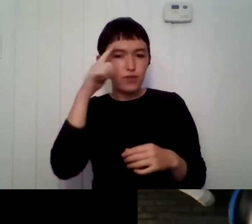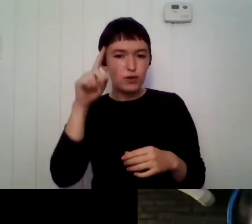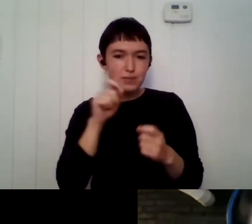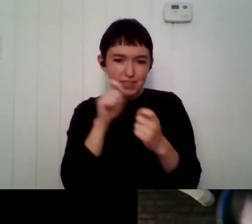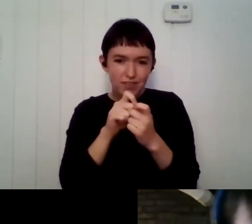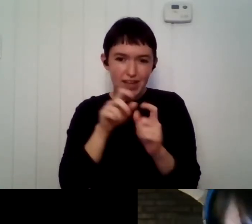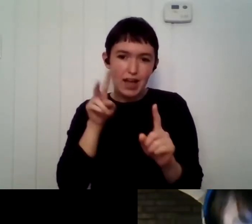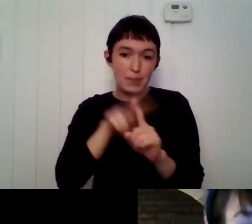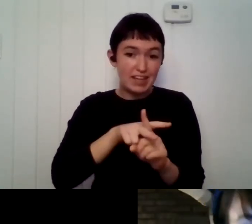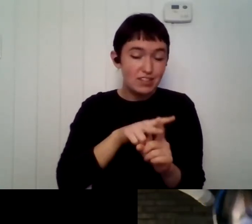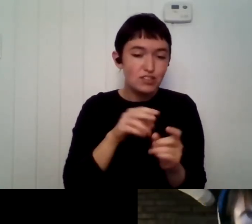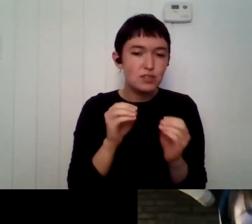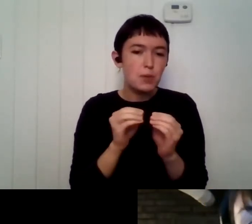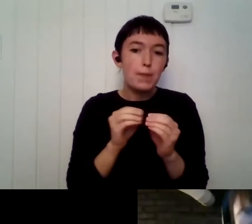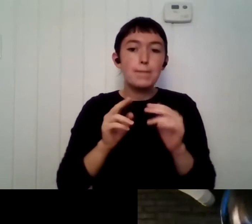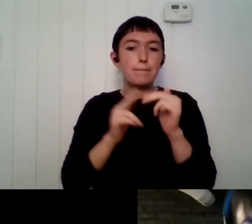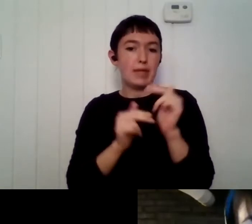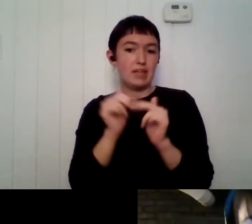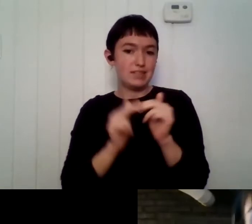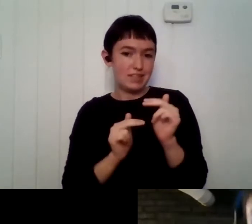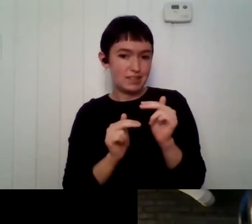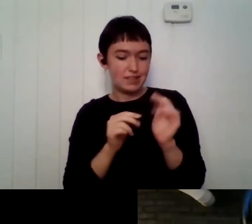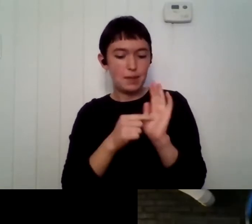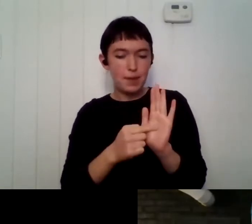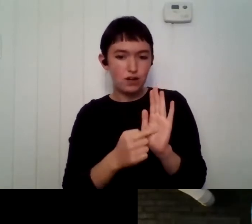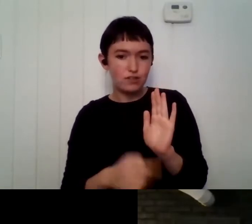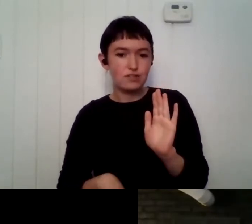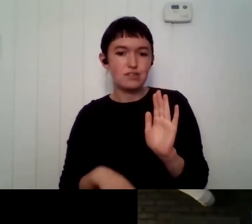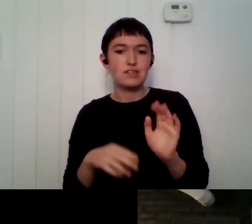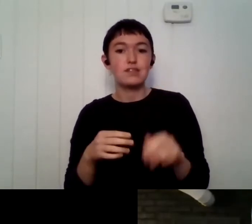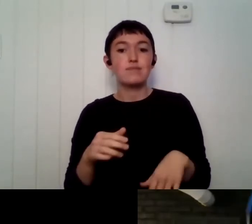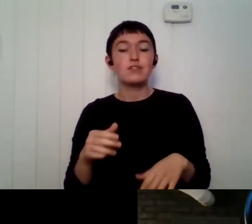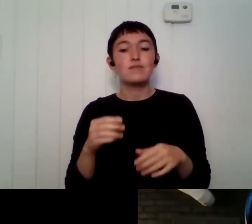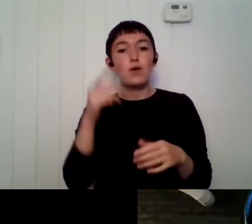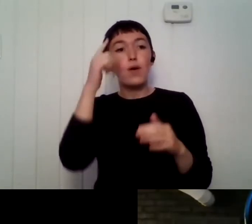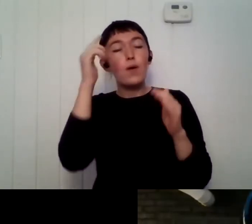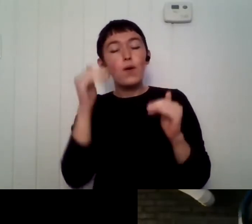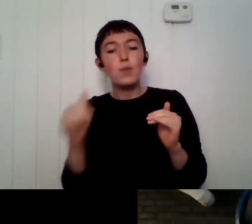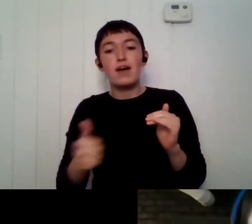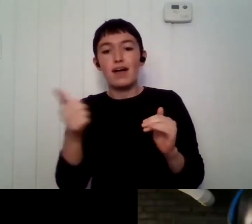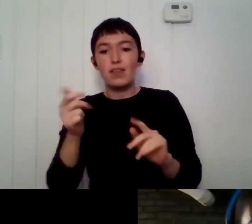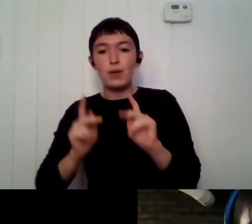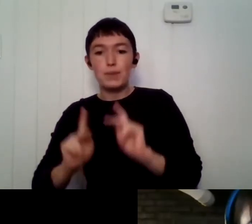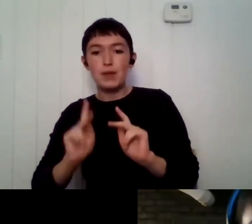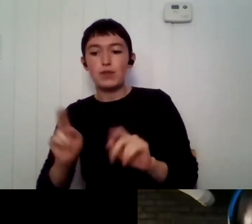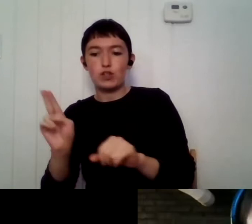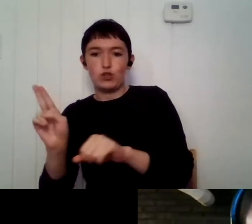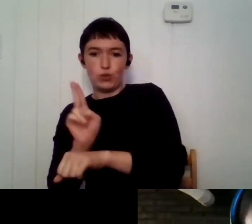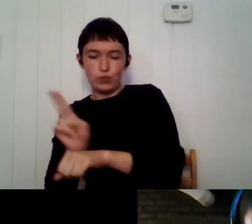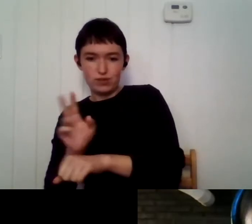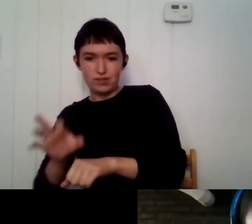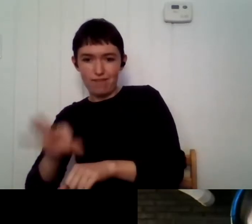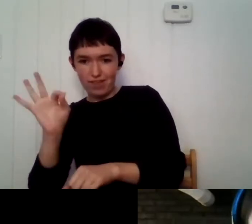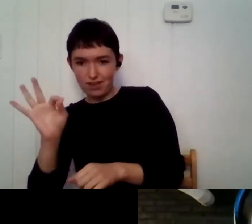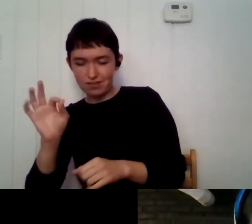I'm more building the models that I hope other people will use in order to discover promising molecules. So doing the method development, but that's what's been really exciting for